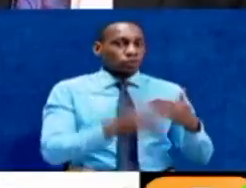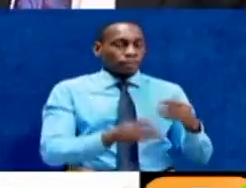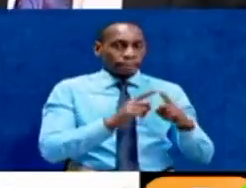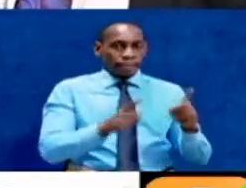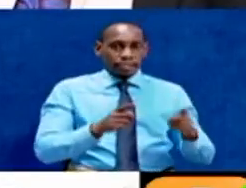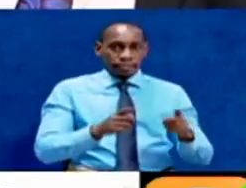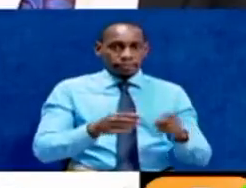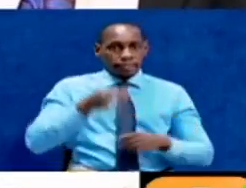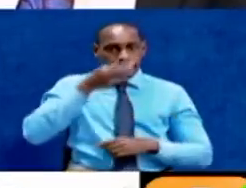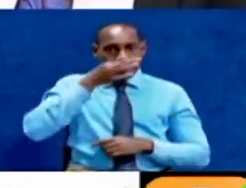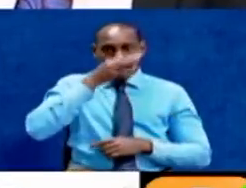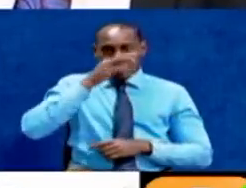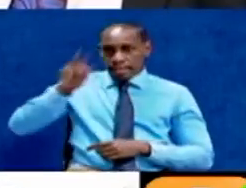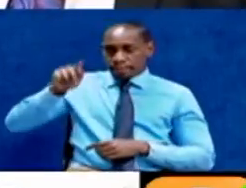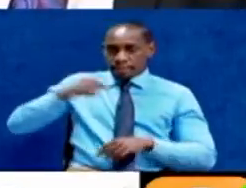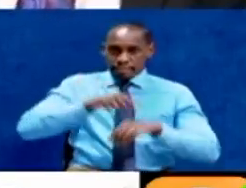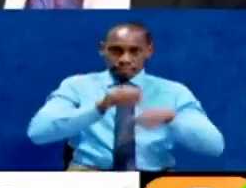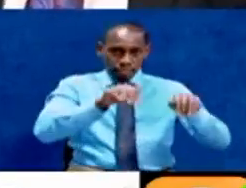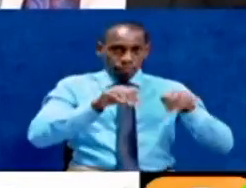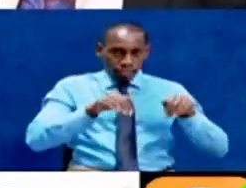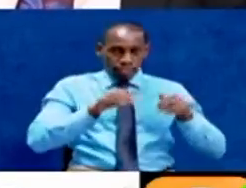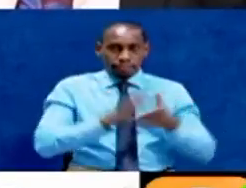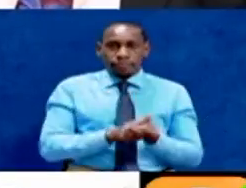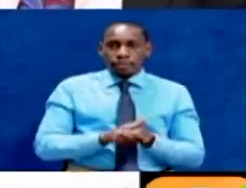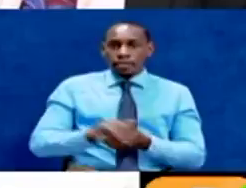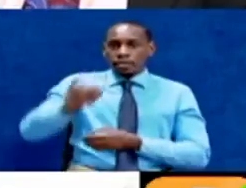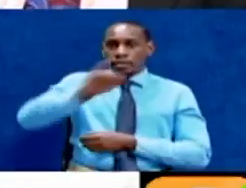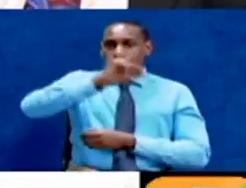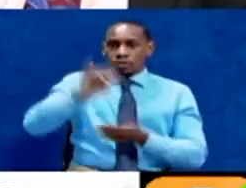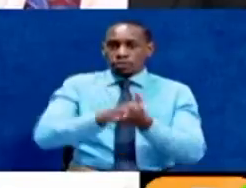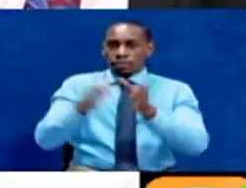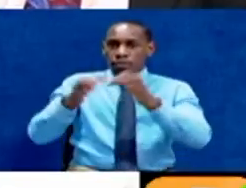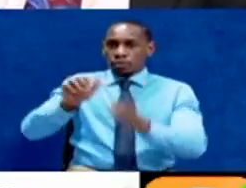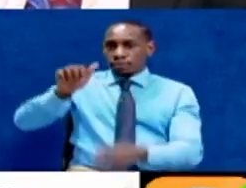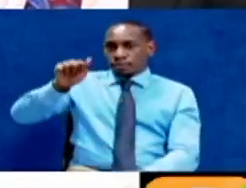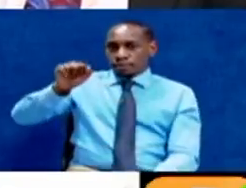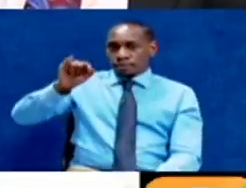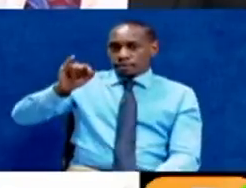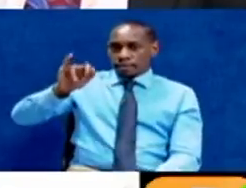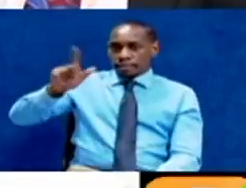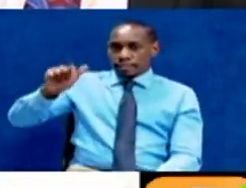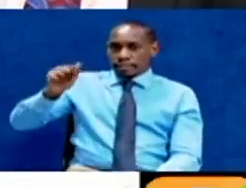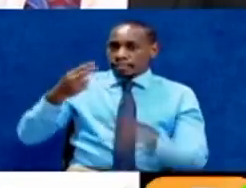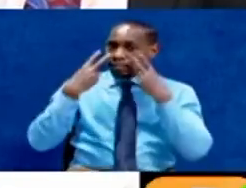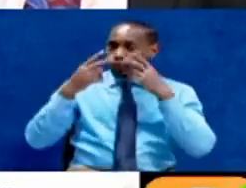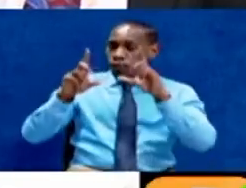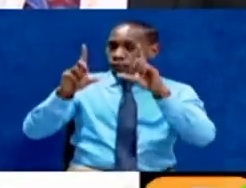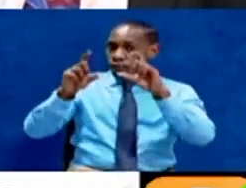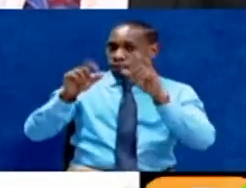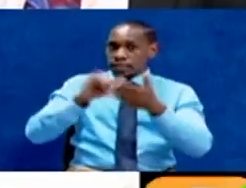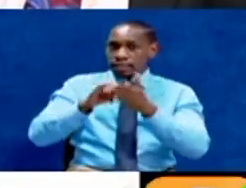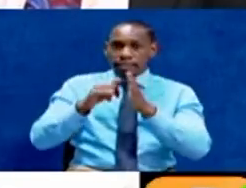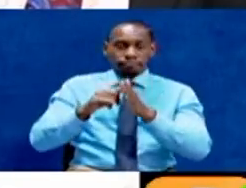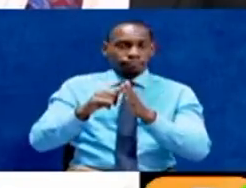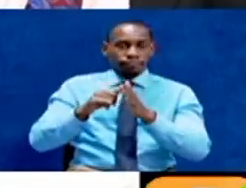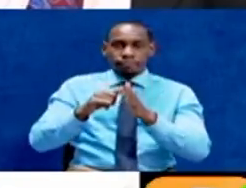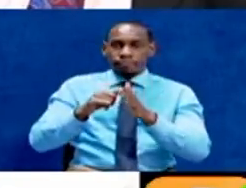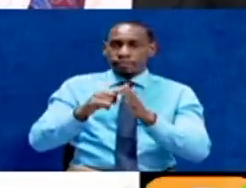Honorable Ngunjiri, even as we carry on, as we wait for him, yes. Jubilee Asili, your take on it, when you saw those pictures, what did that tell you?